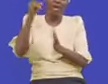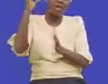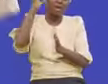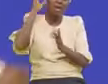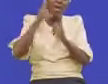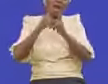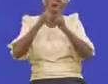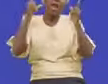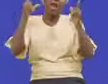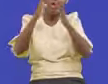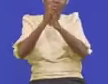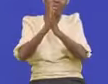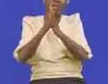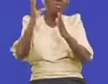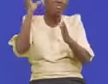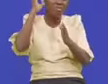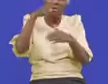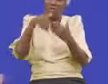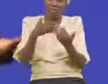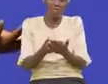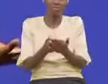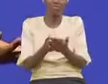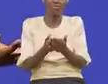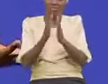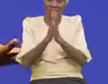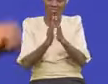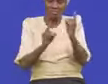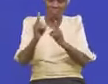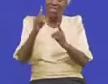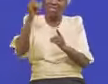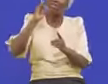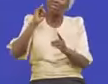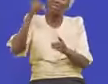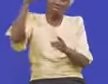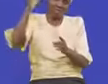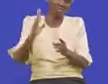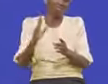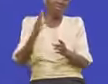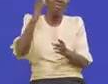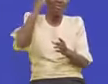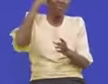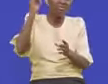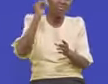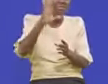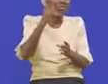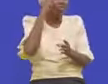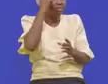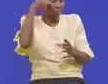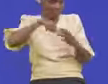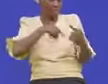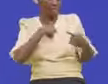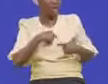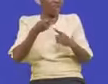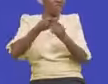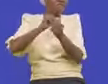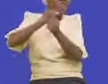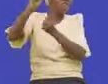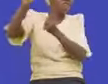JVA. Elle nyasse. Elle radio JVA. Elle nyasse. Ekpe